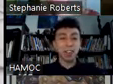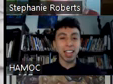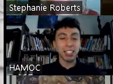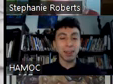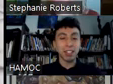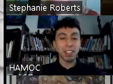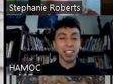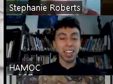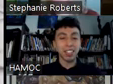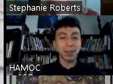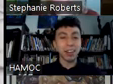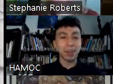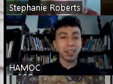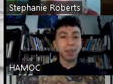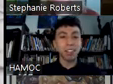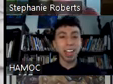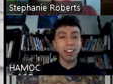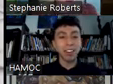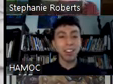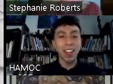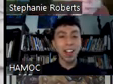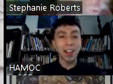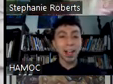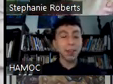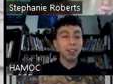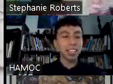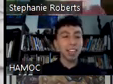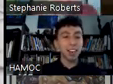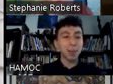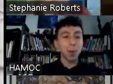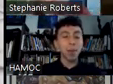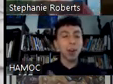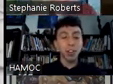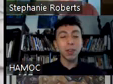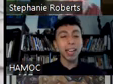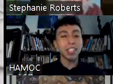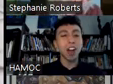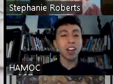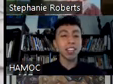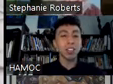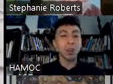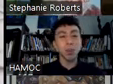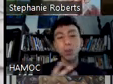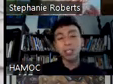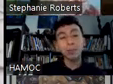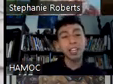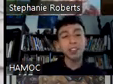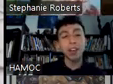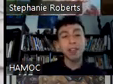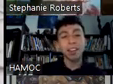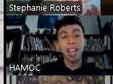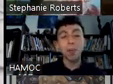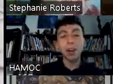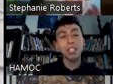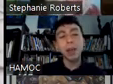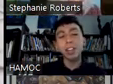part of the exhibition at the Haitian American Museum of Chicago. I would love to hear more about you as an artist. You know, who is this picture